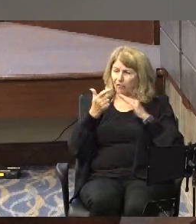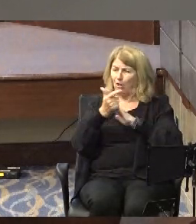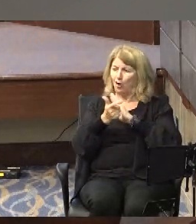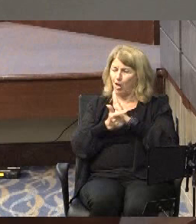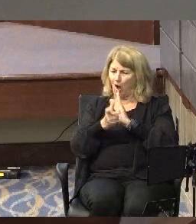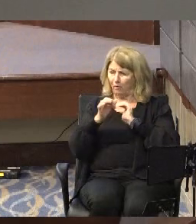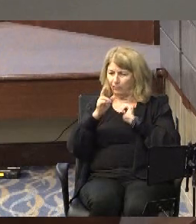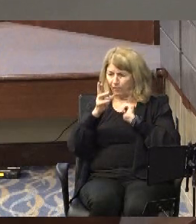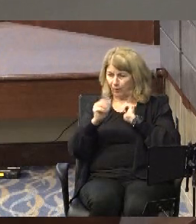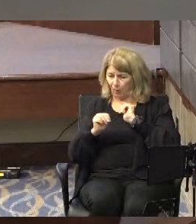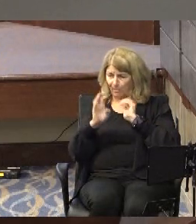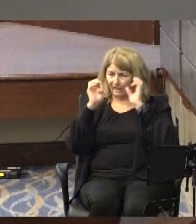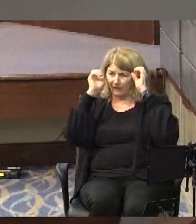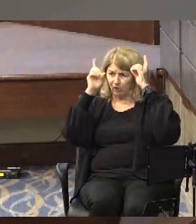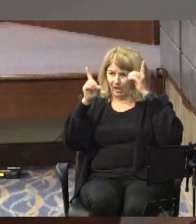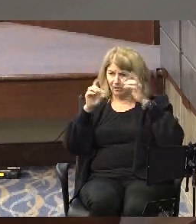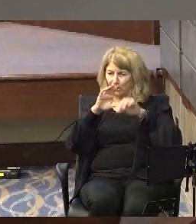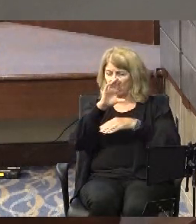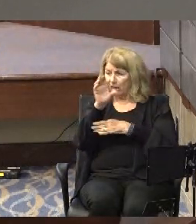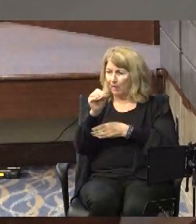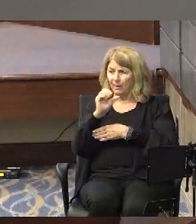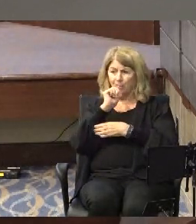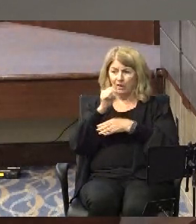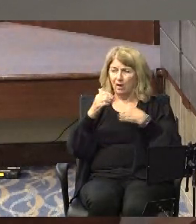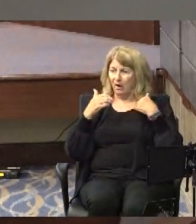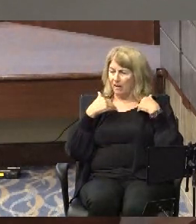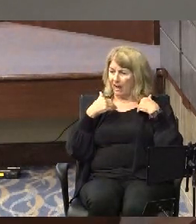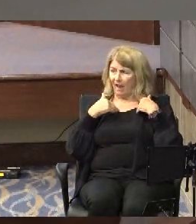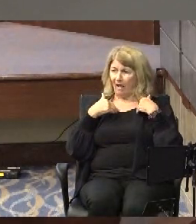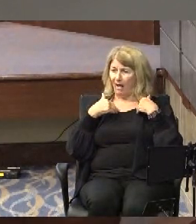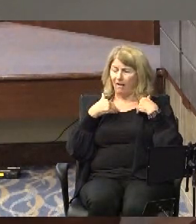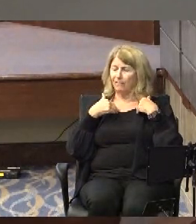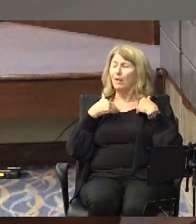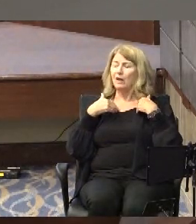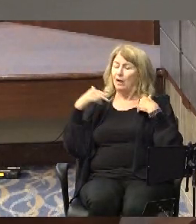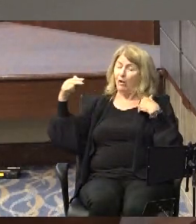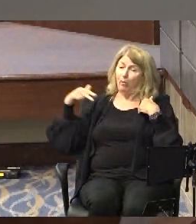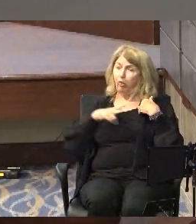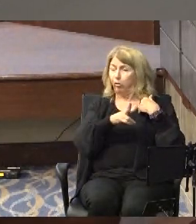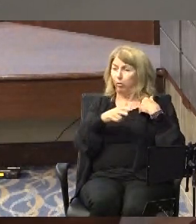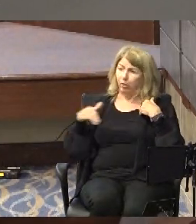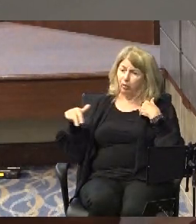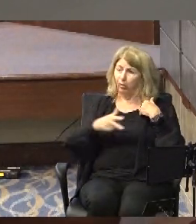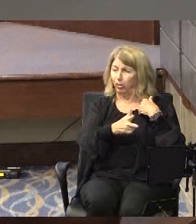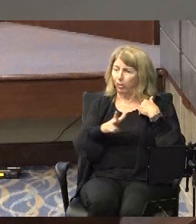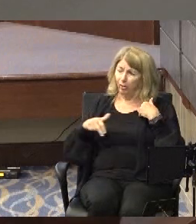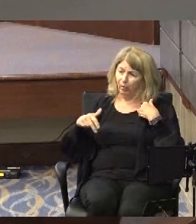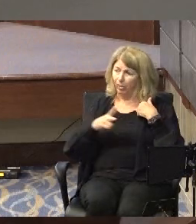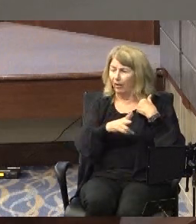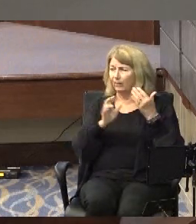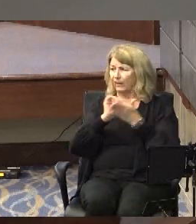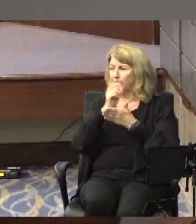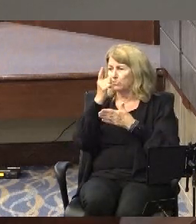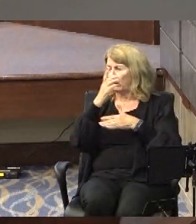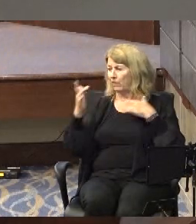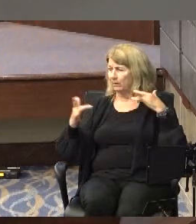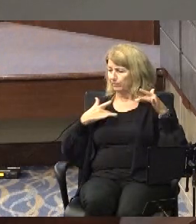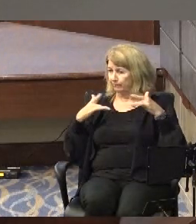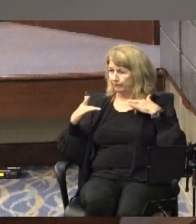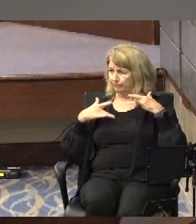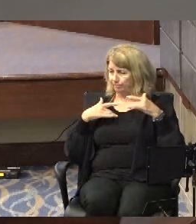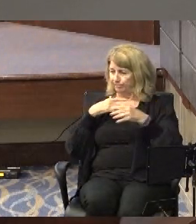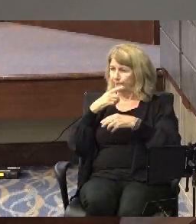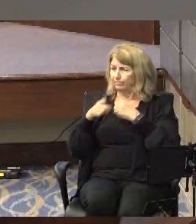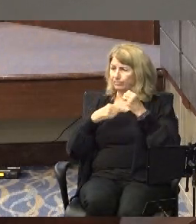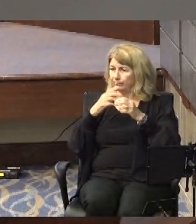private investigation company. We don't have traffic coming in and out. That was one of their concerns about my kind of people showing up.